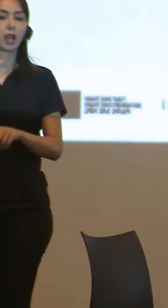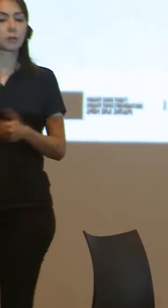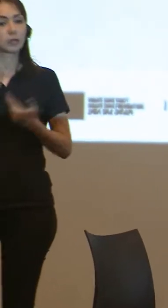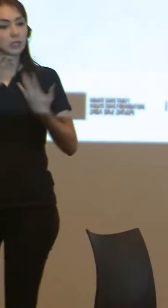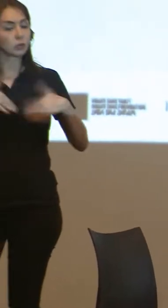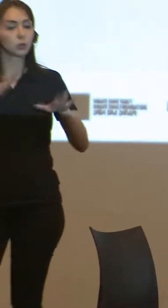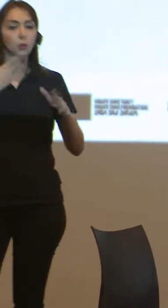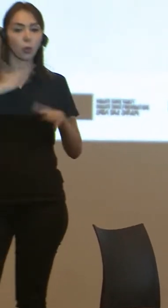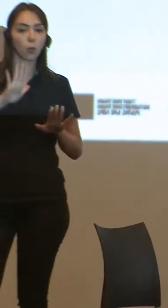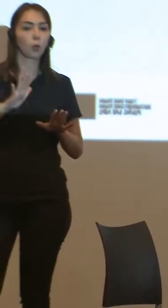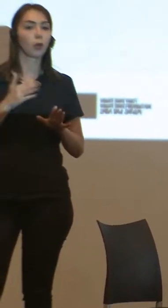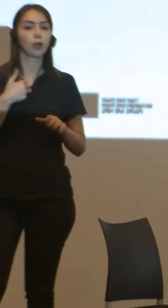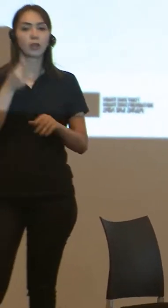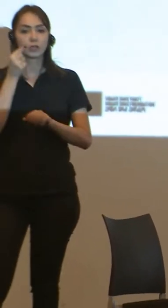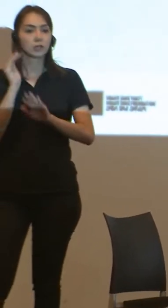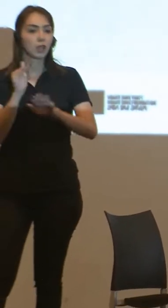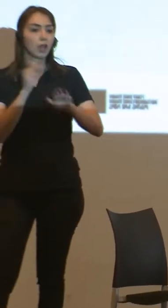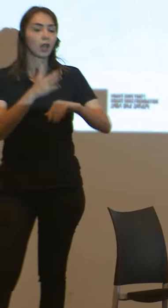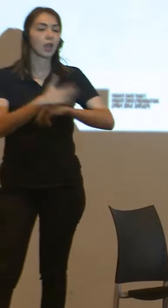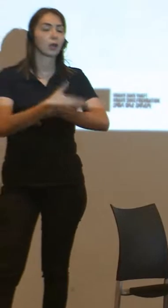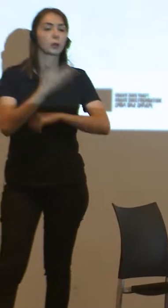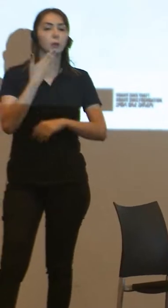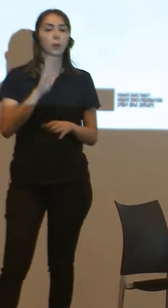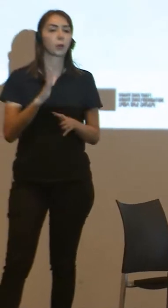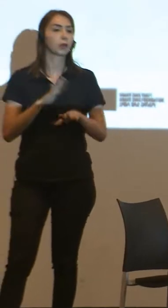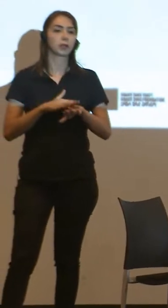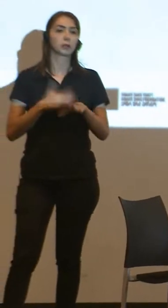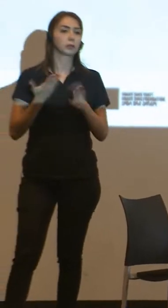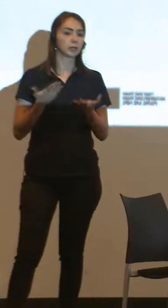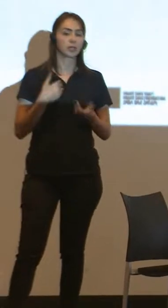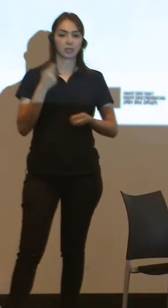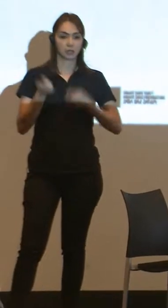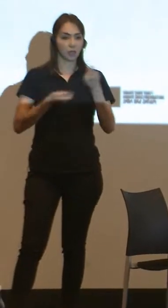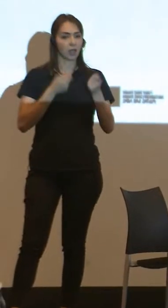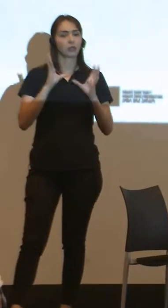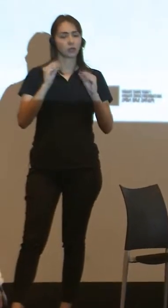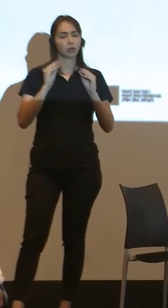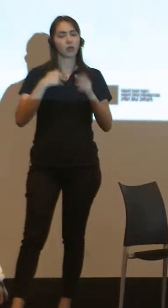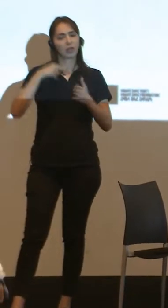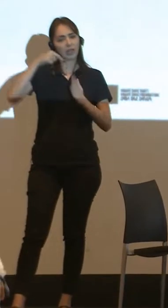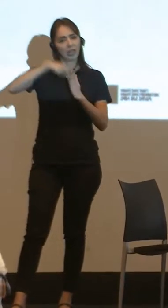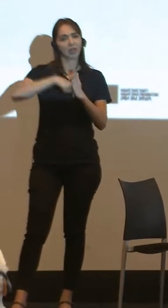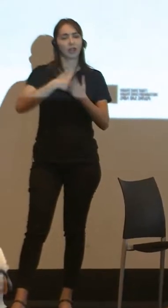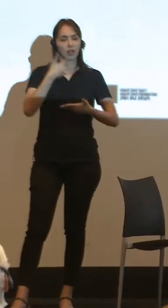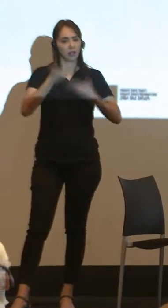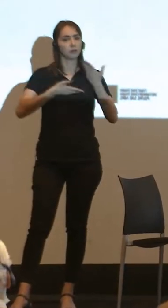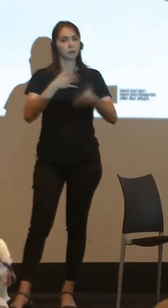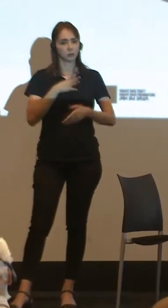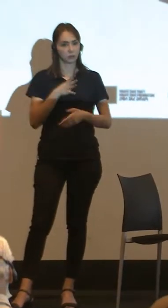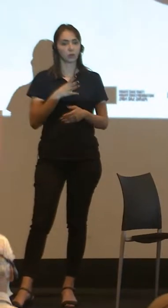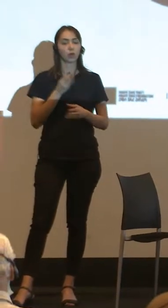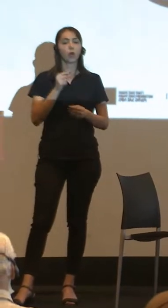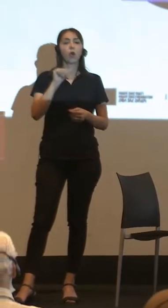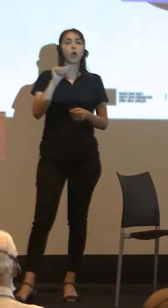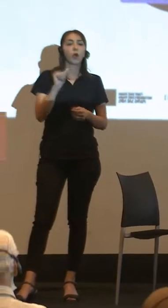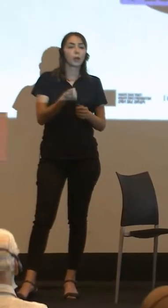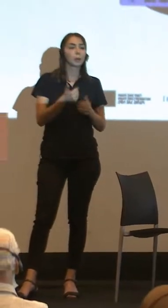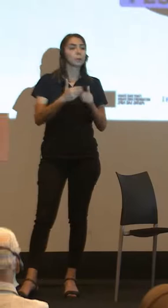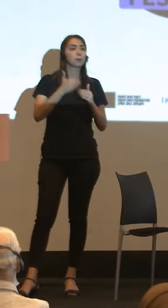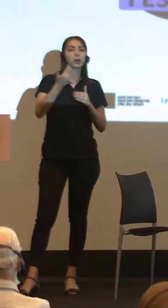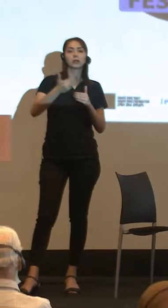detail but i would just really like to emphasize the importance of reaching out to others and building alliances